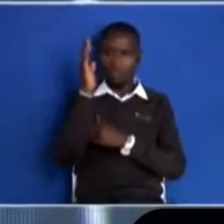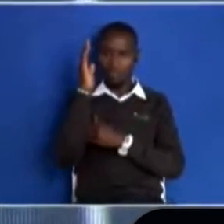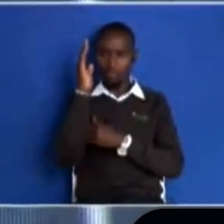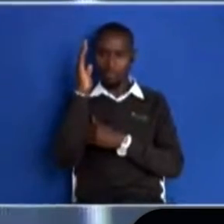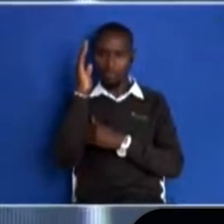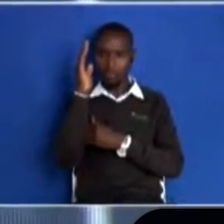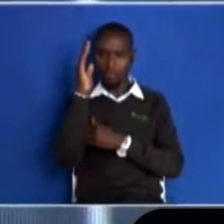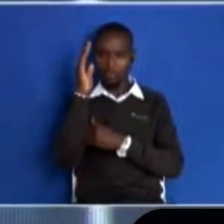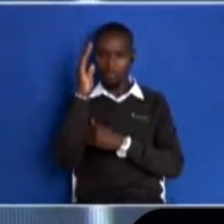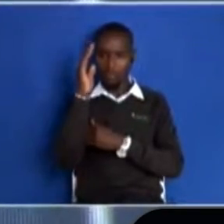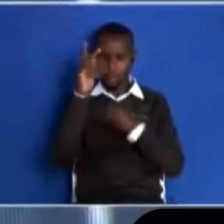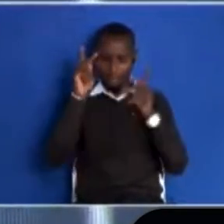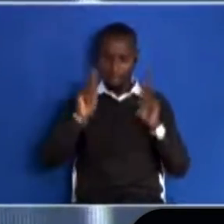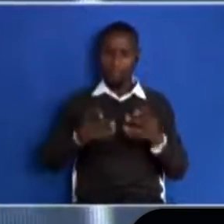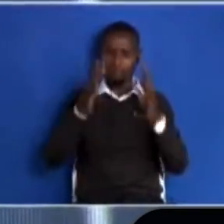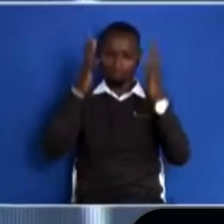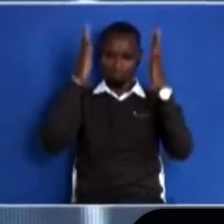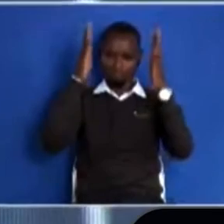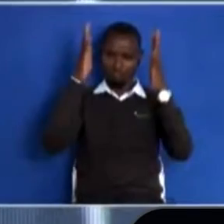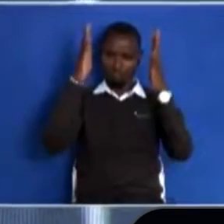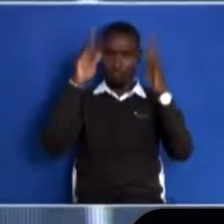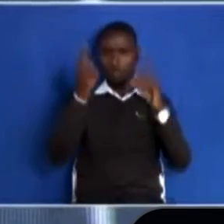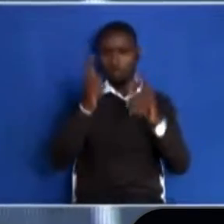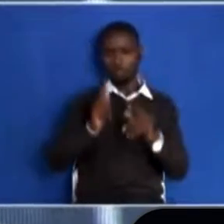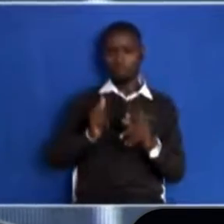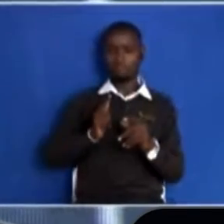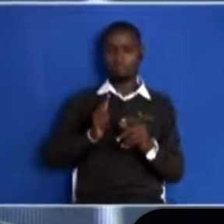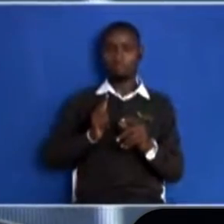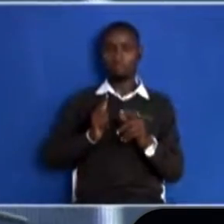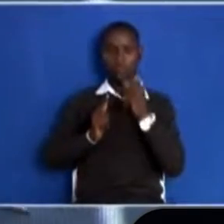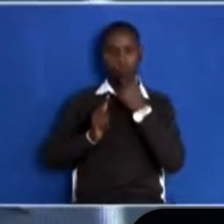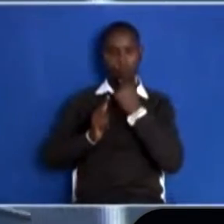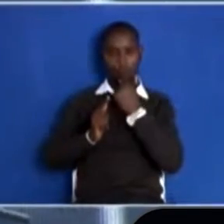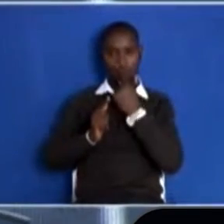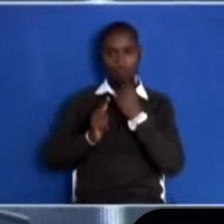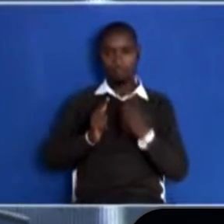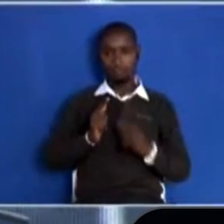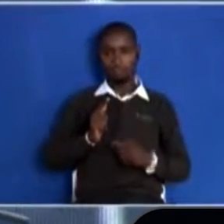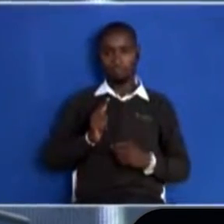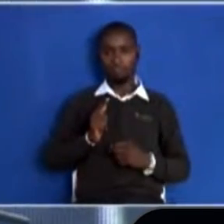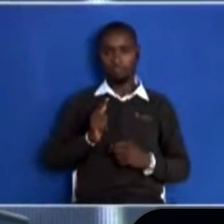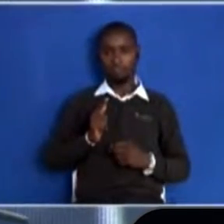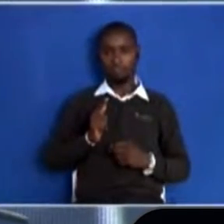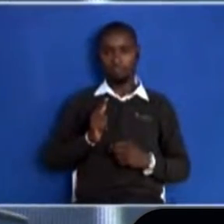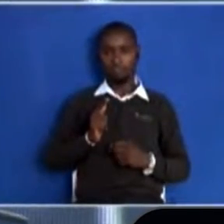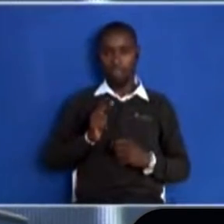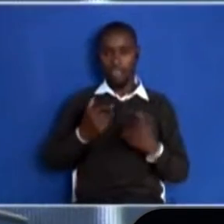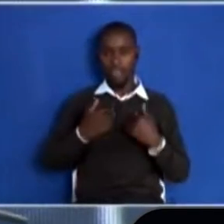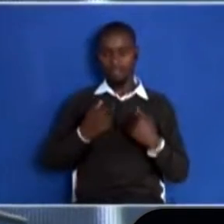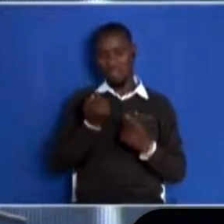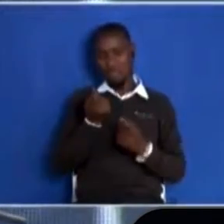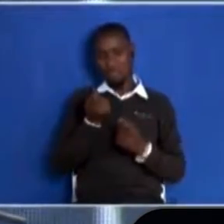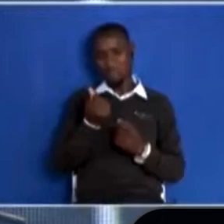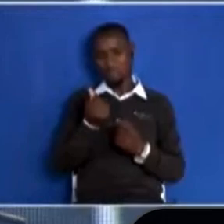Come on, somebody clap your hands for the First Lady. Tumpigie mama wa taifa makofi. I have few minutes.